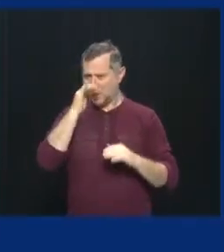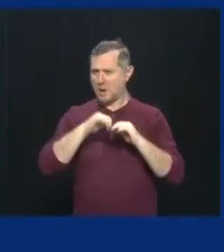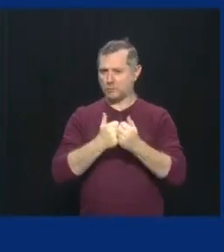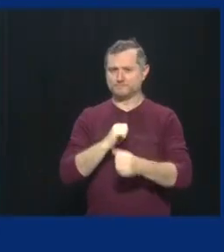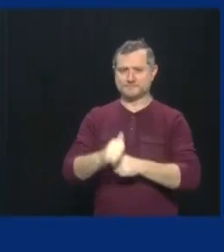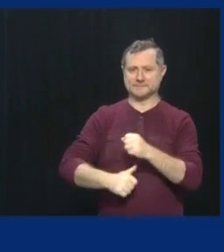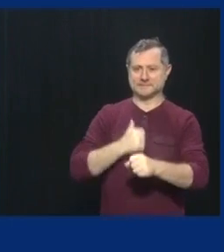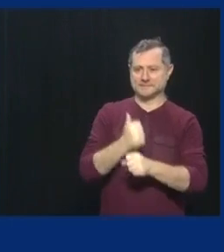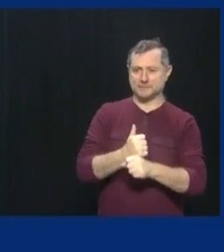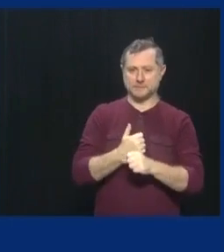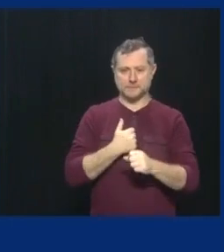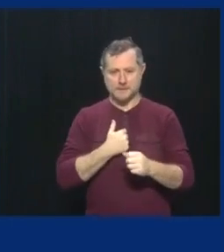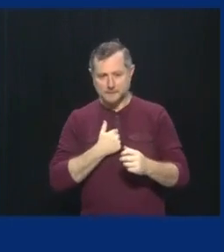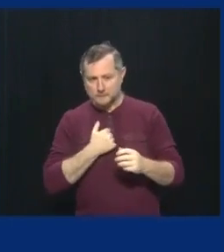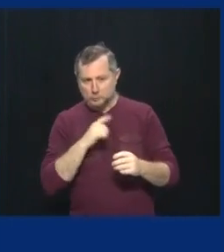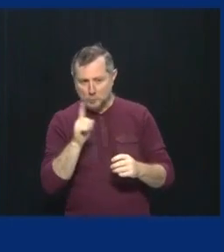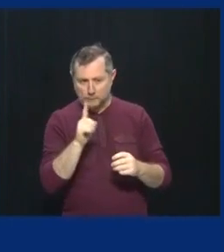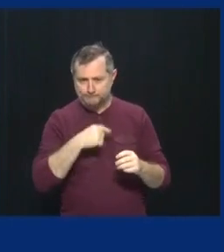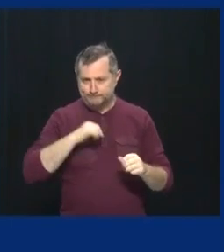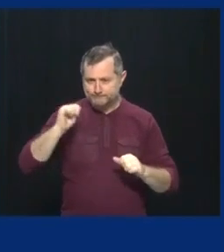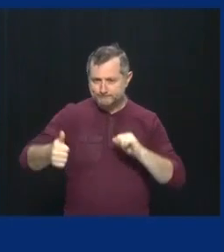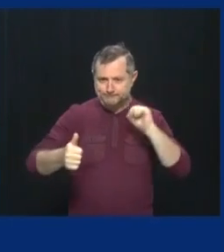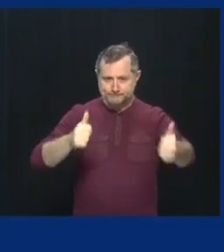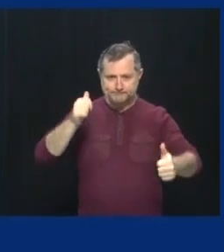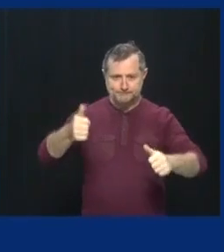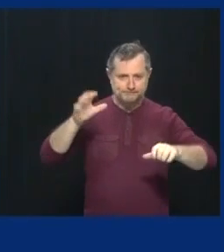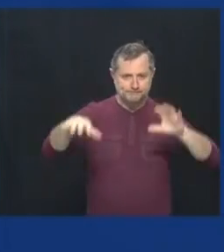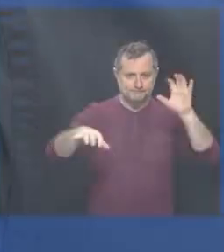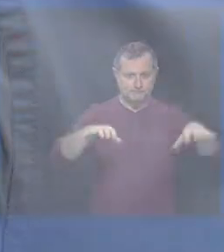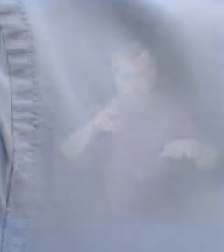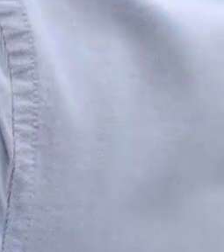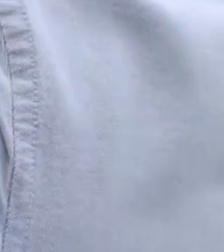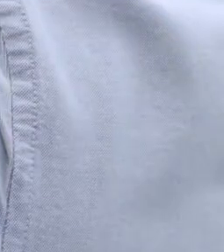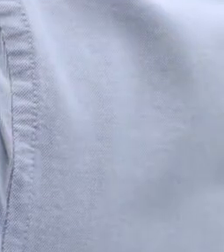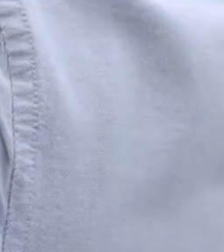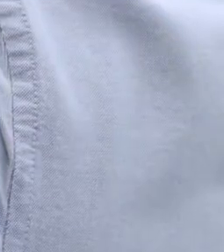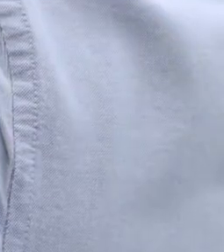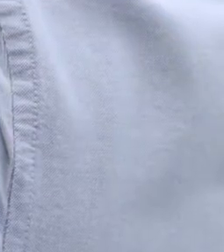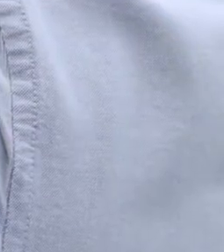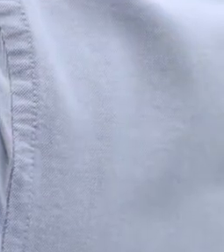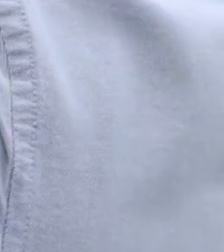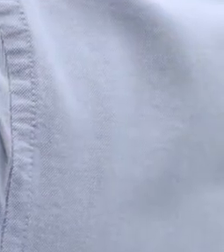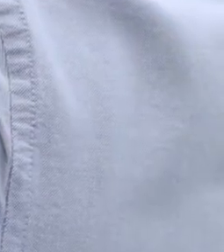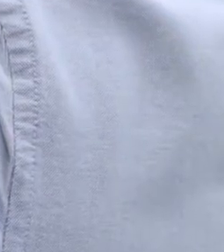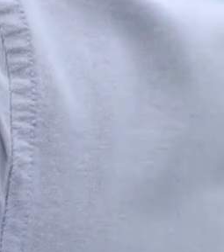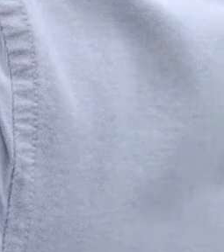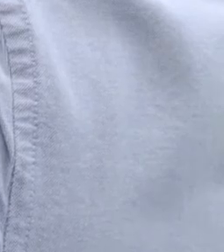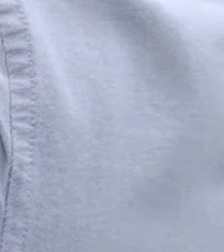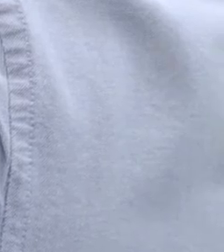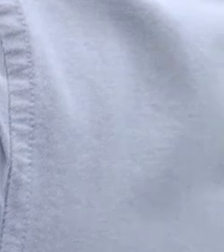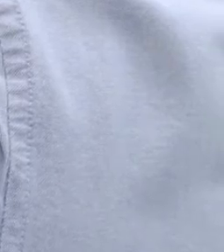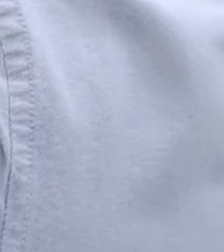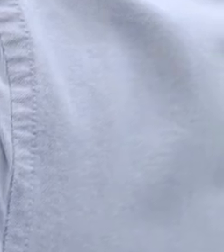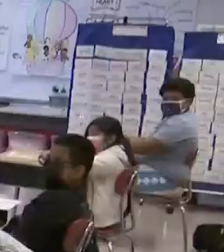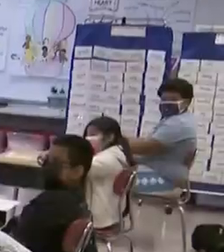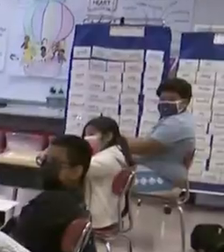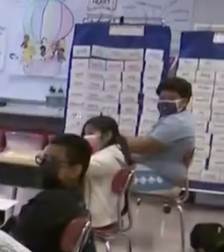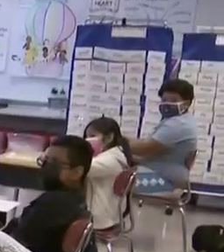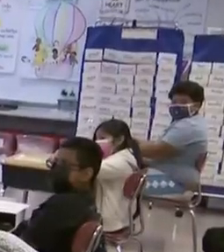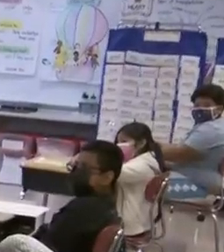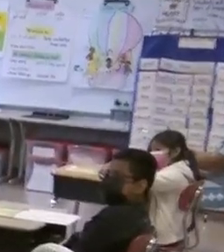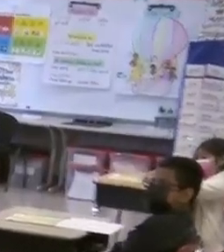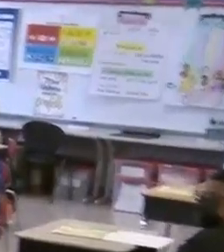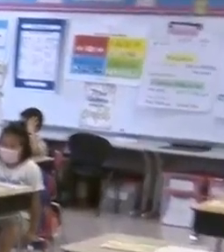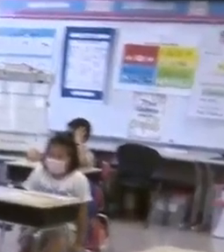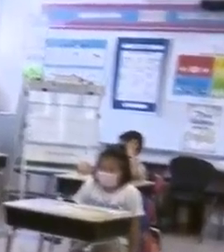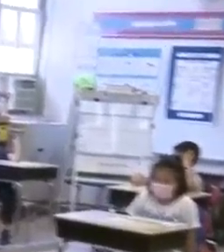also know it has to be a targeted approach because everyone who got vaccinated 8 months ago is vulnerable. A lot of anxiety. She